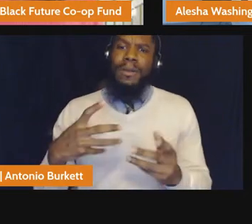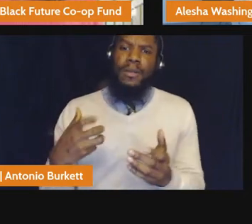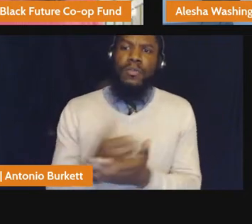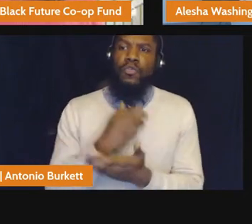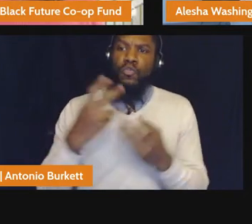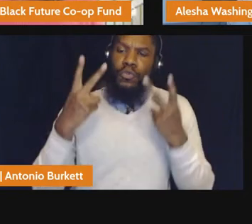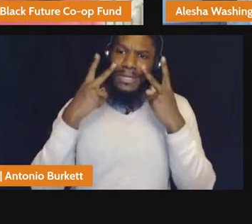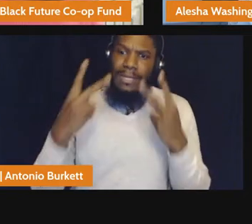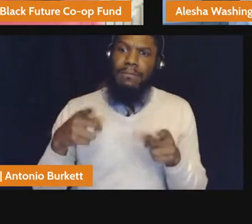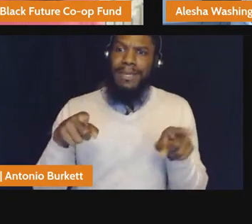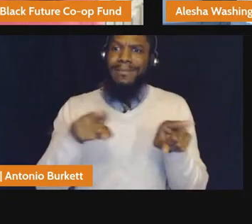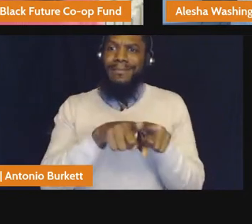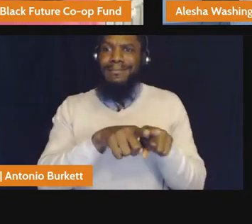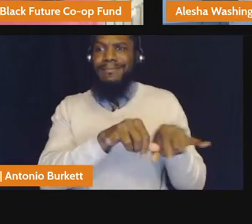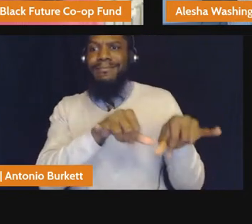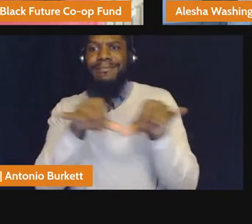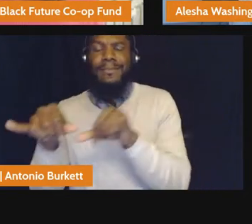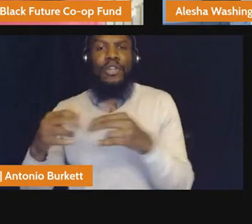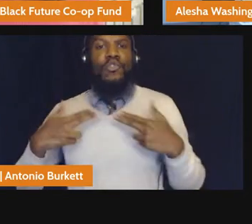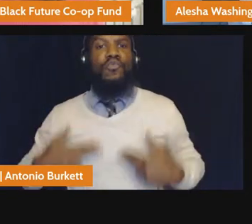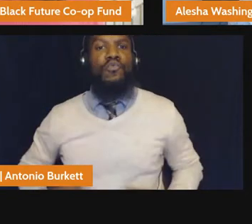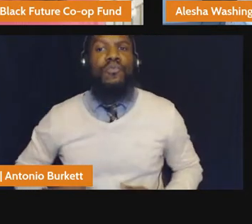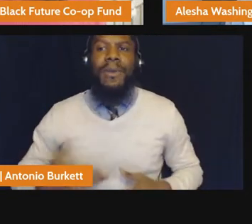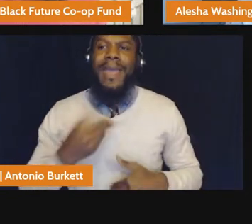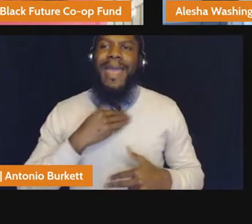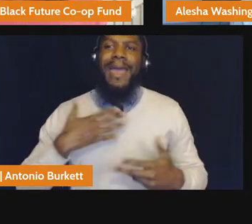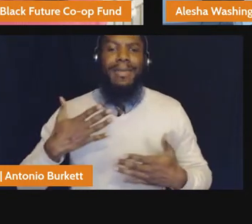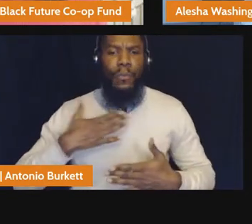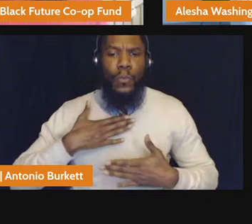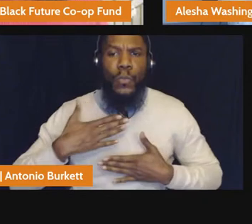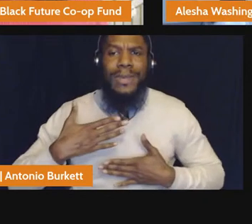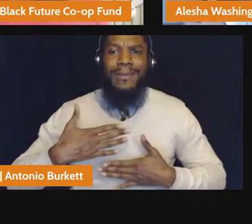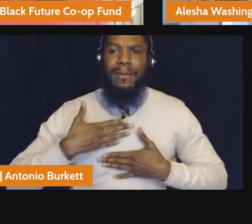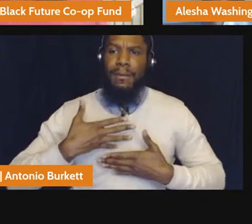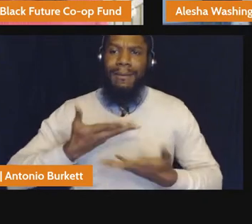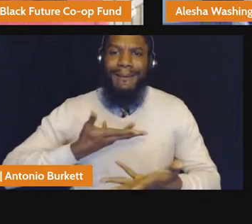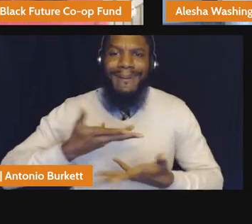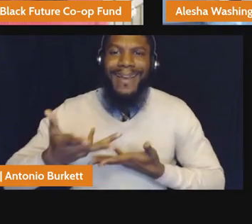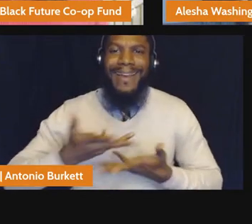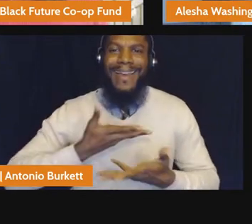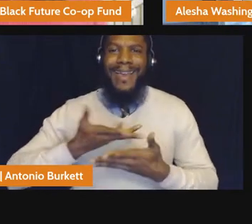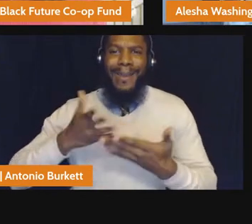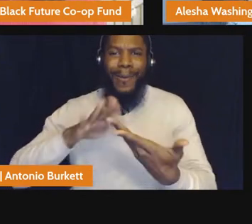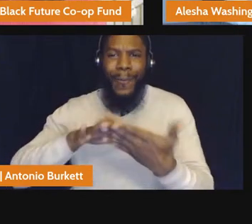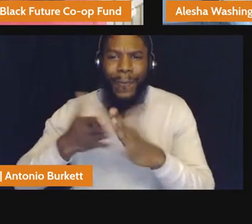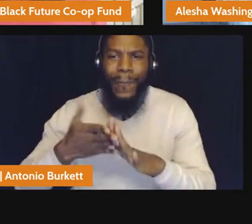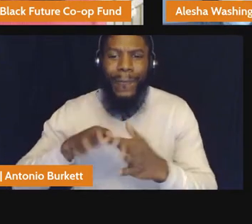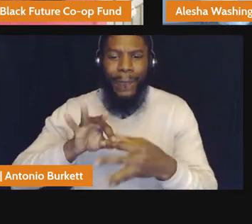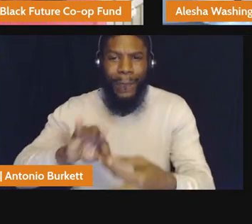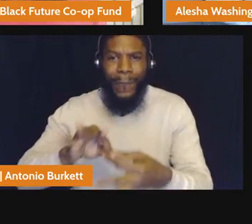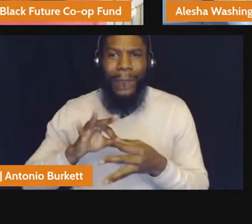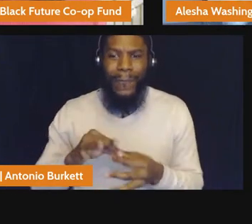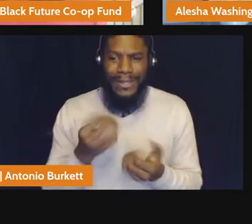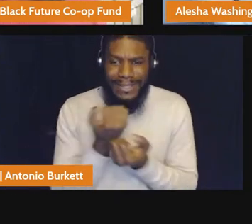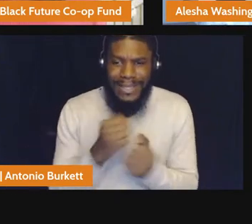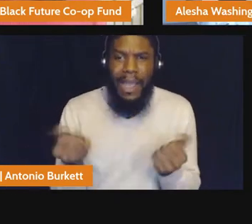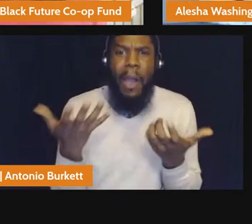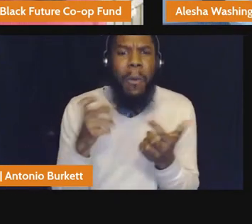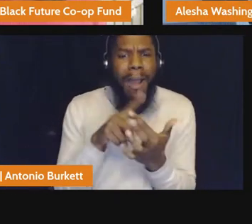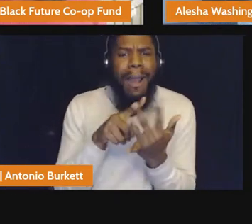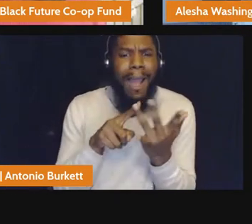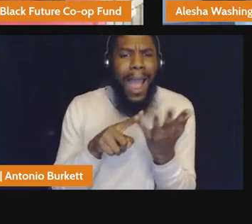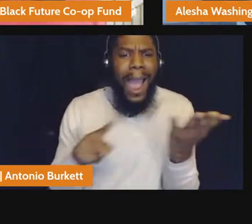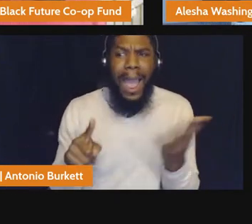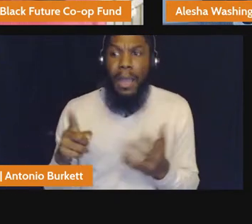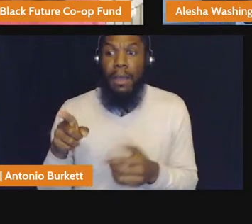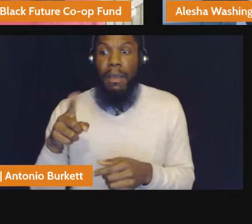like laugh and be in community and love deeply, right? And be safe and all the things that I think is easy to take for granted